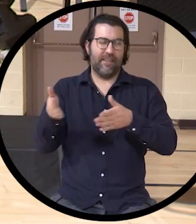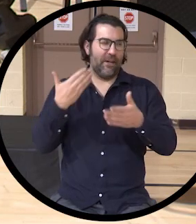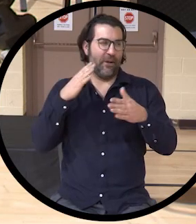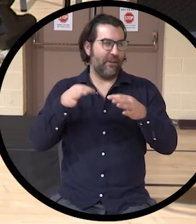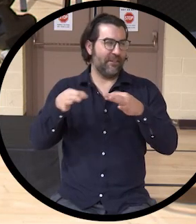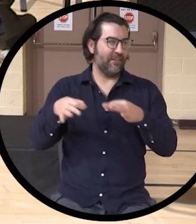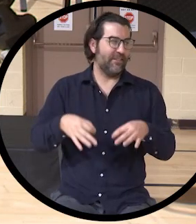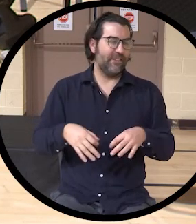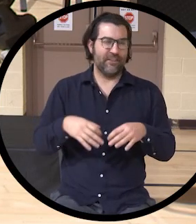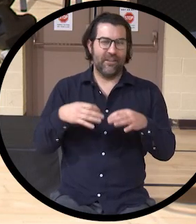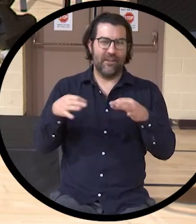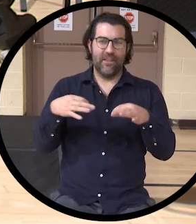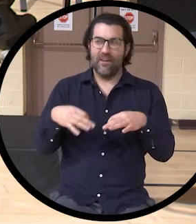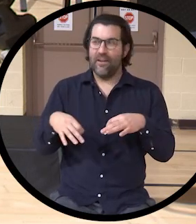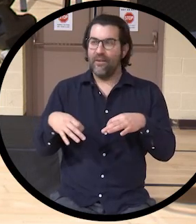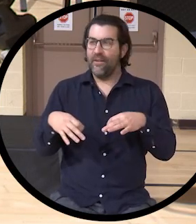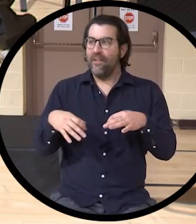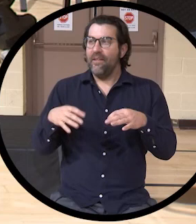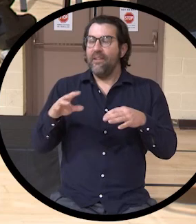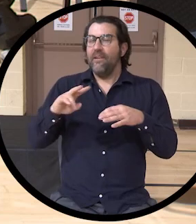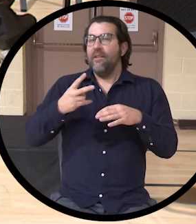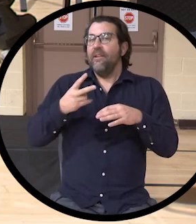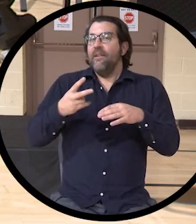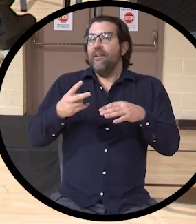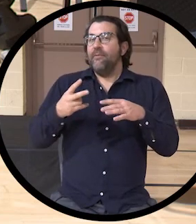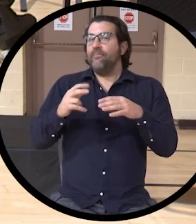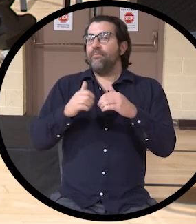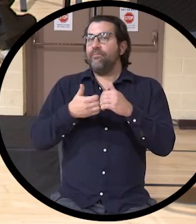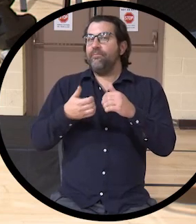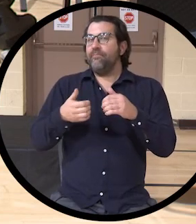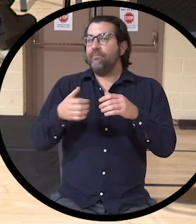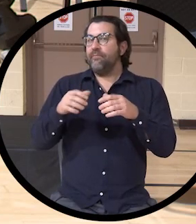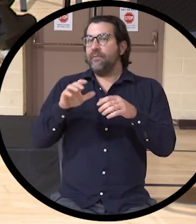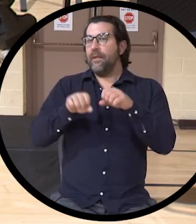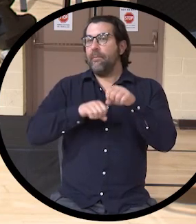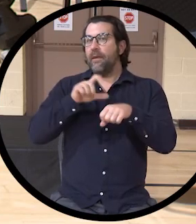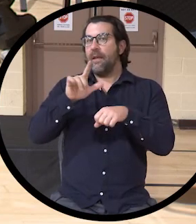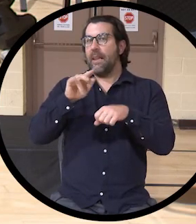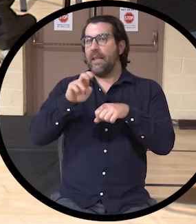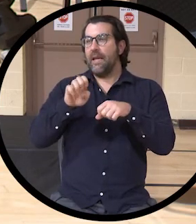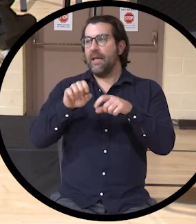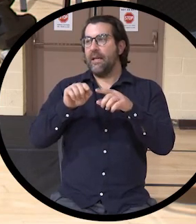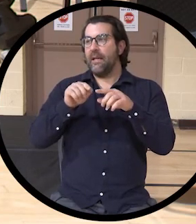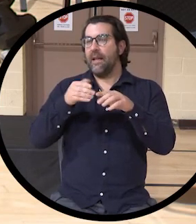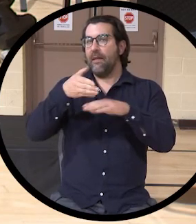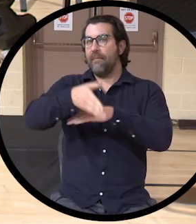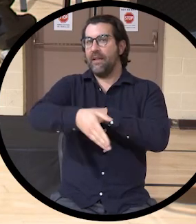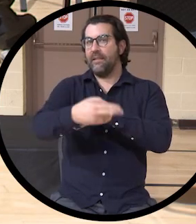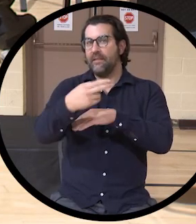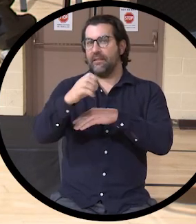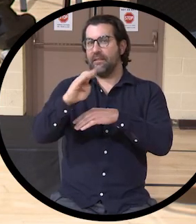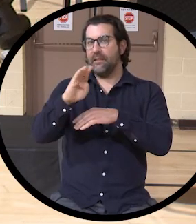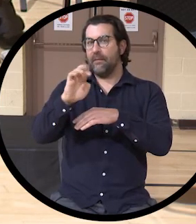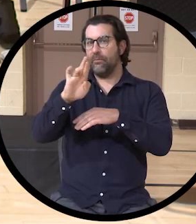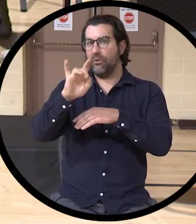the second part of the question was about extending the bike lane past Heberton on